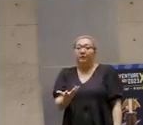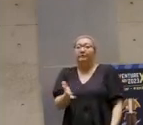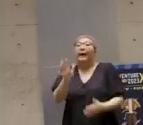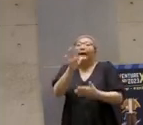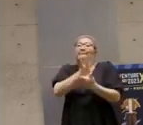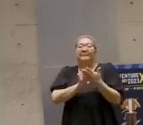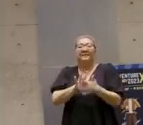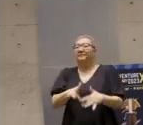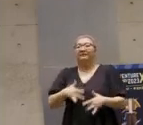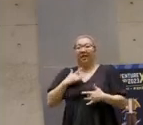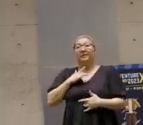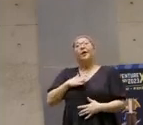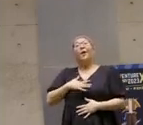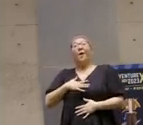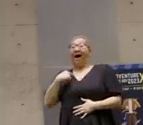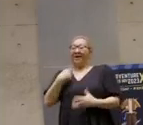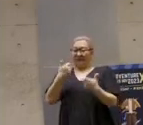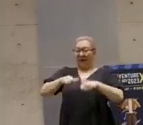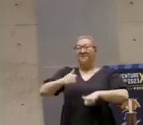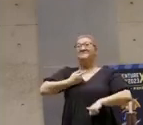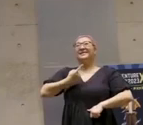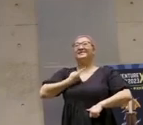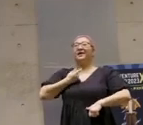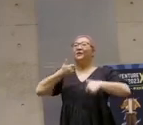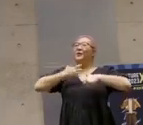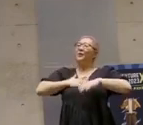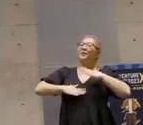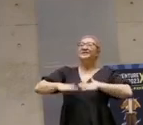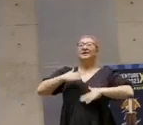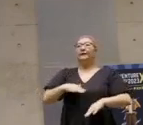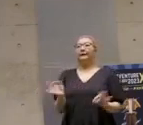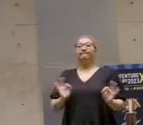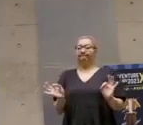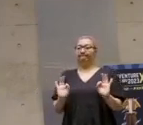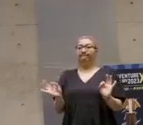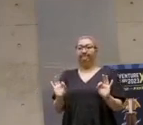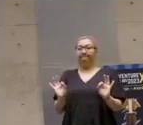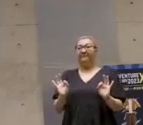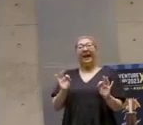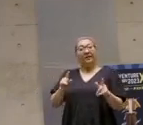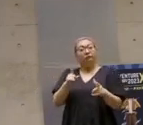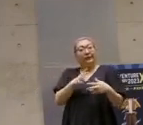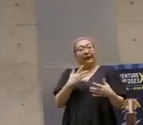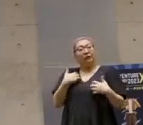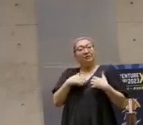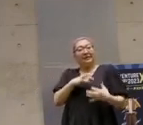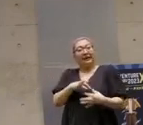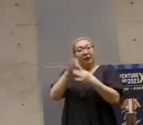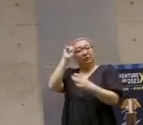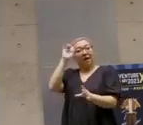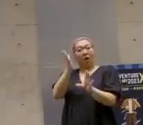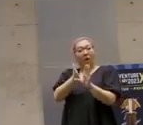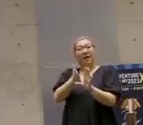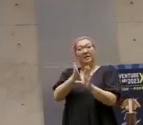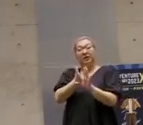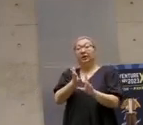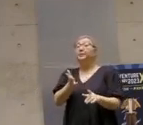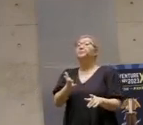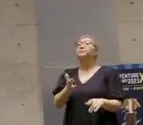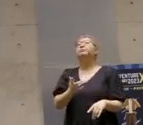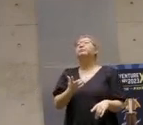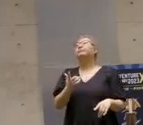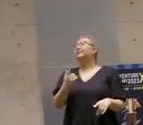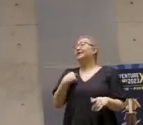Which is a really, really important of psychology. And I've kind of written this down because I got it from the internet. Humans are